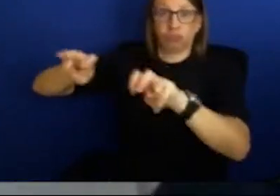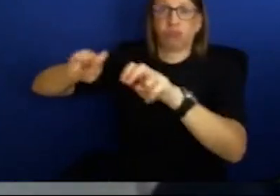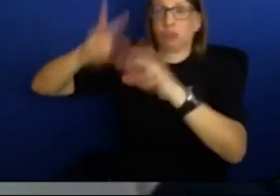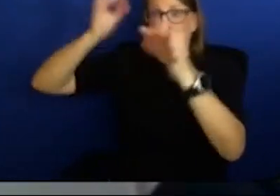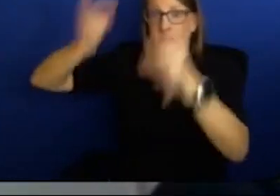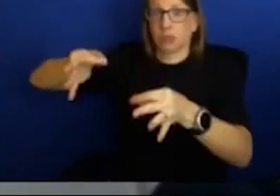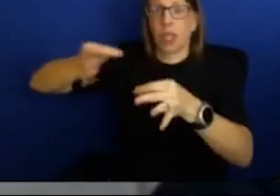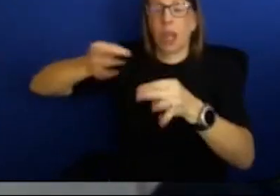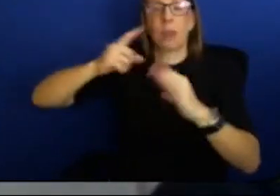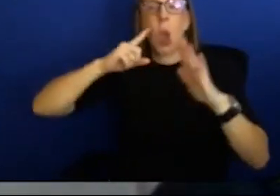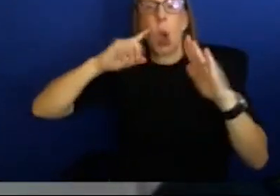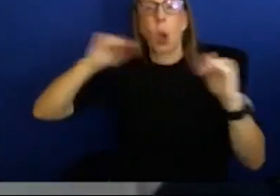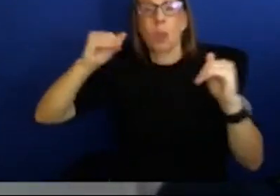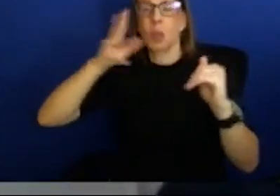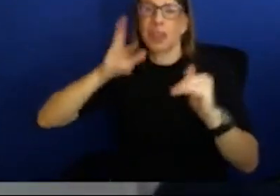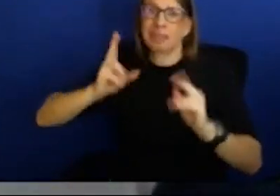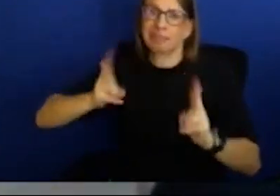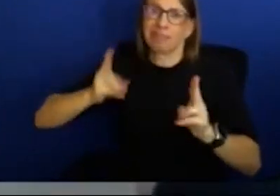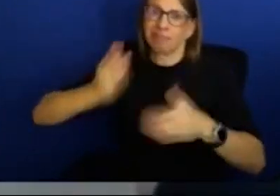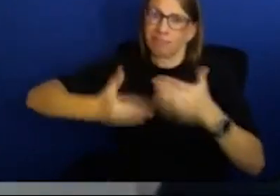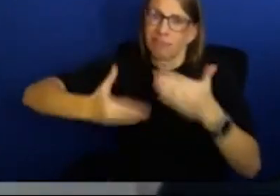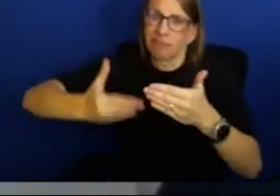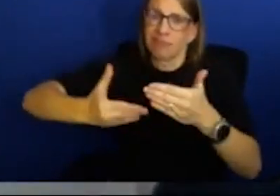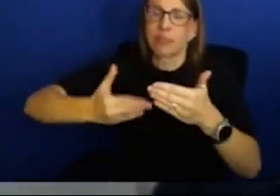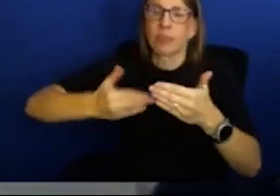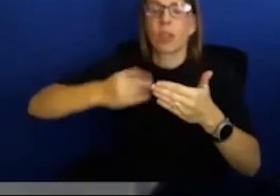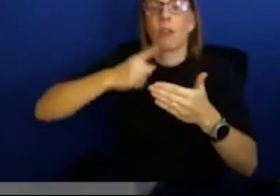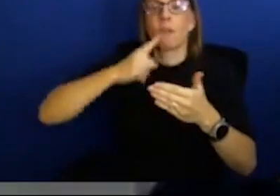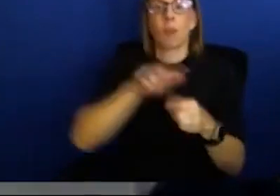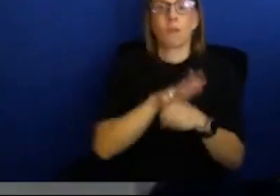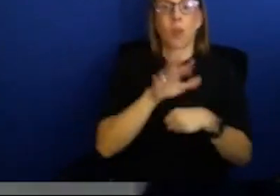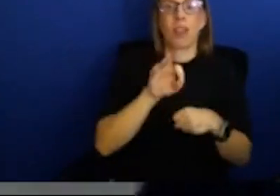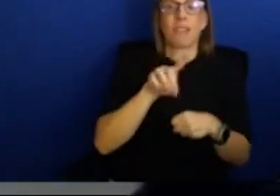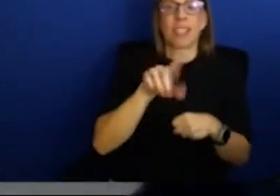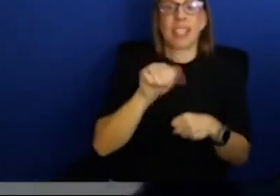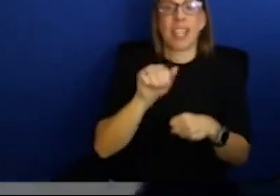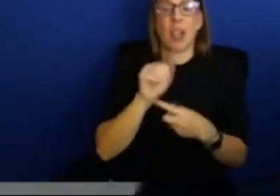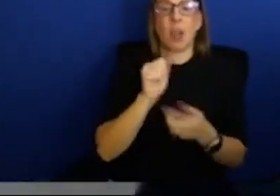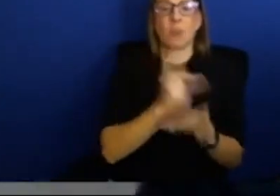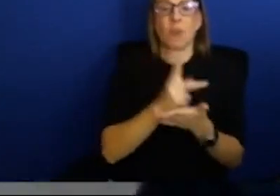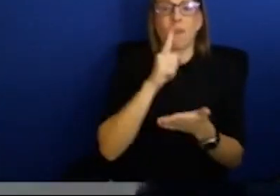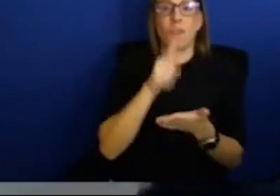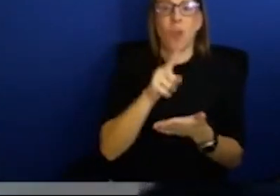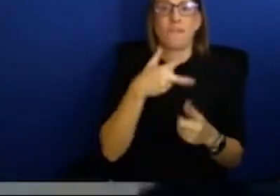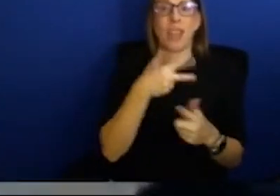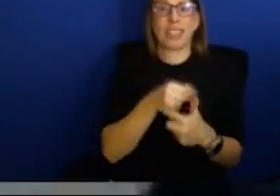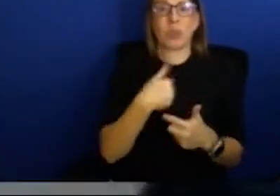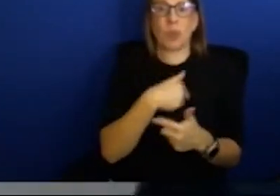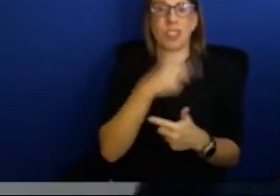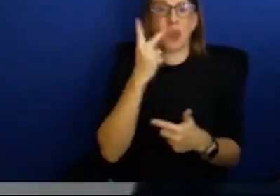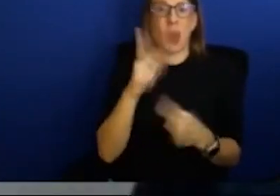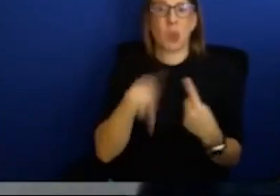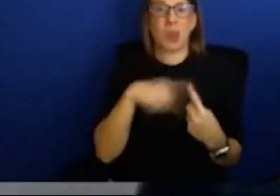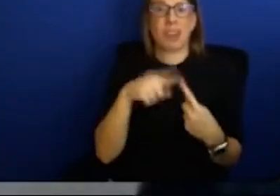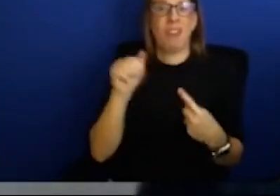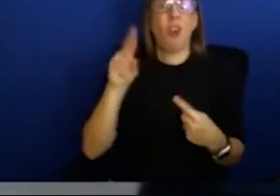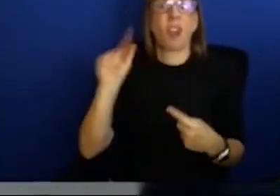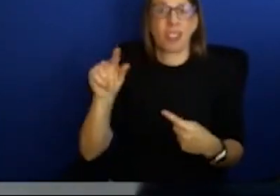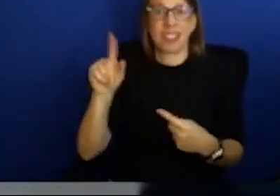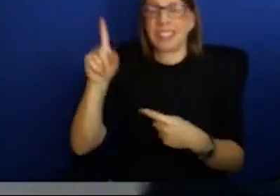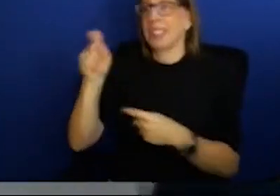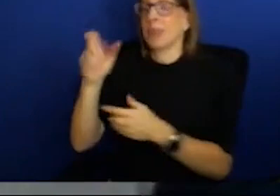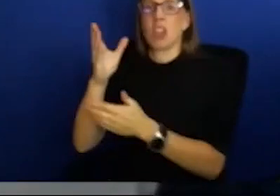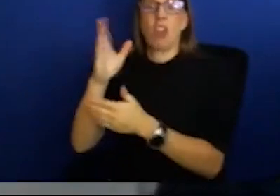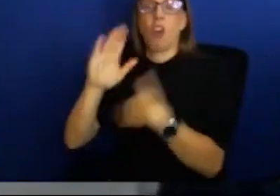will expedite that process like they have for the full FDA approval for the vaccines like we saw in August. This really needs to be an all hands on